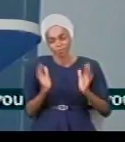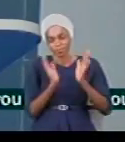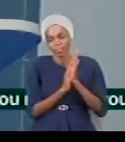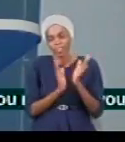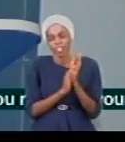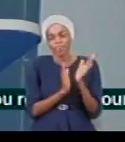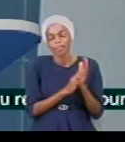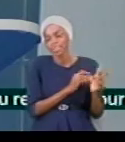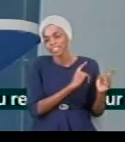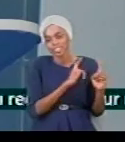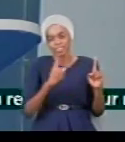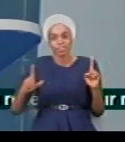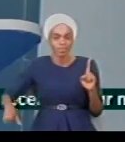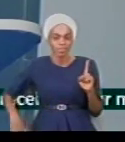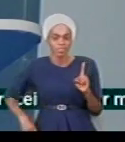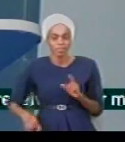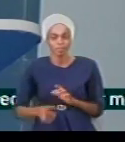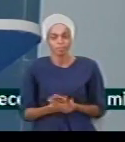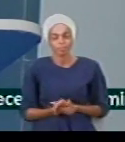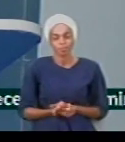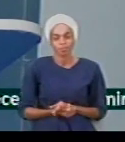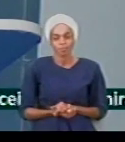first night,